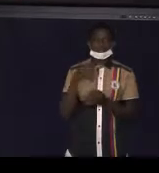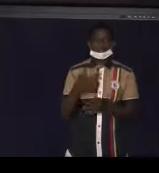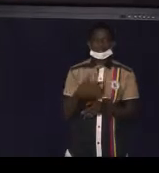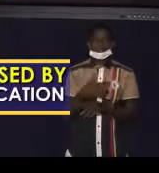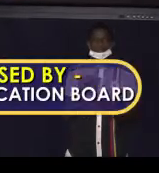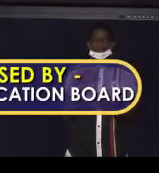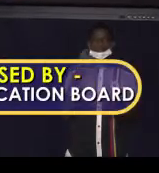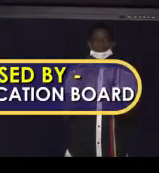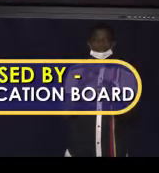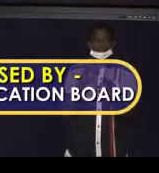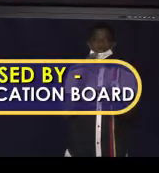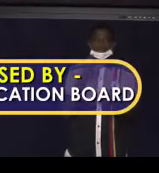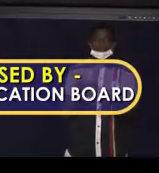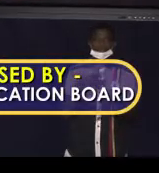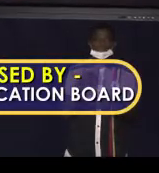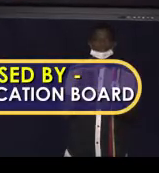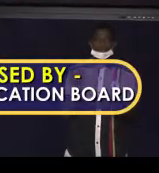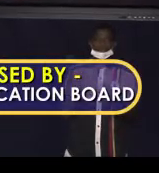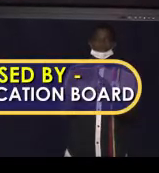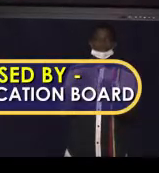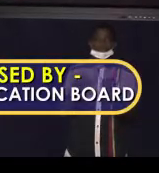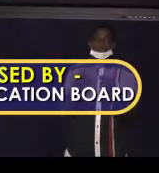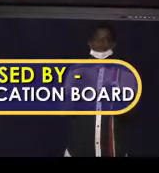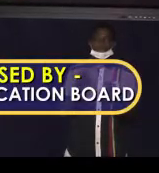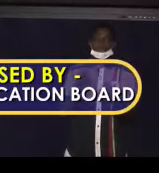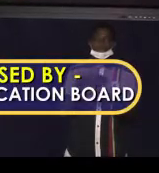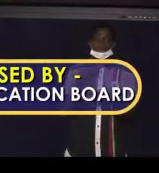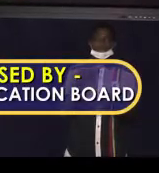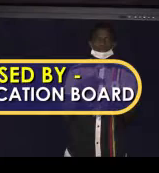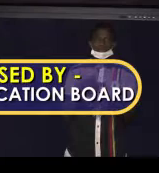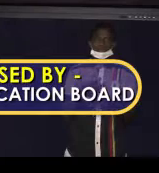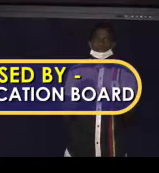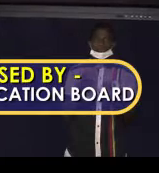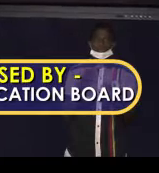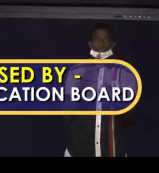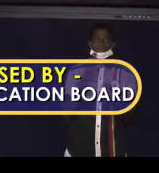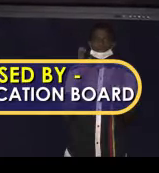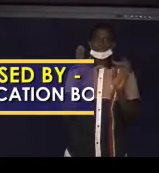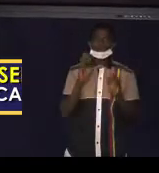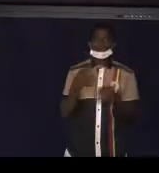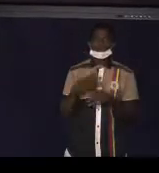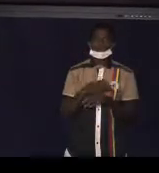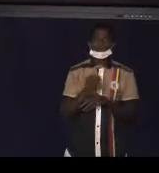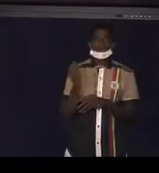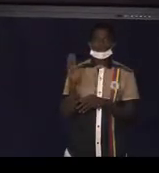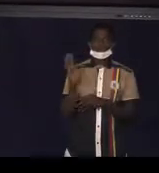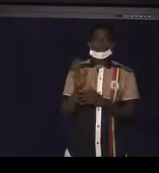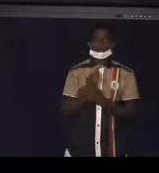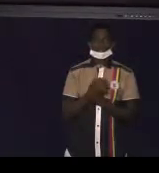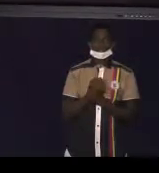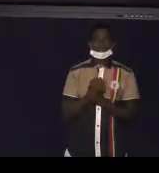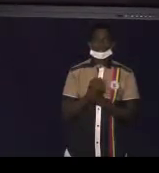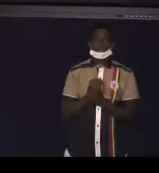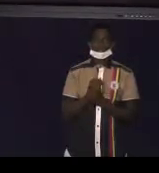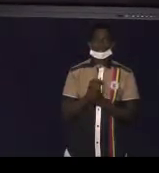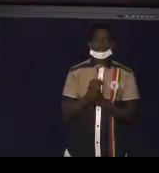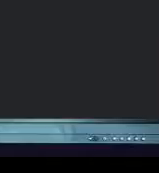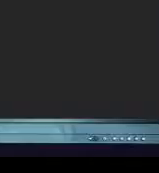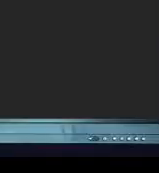to be interesting. Till I come your way in the next class, remain wonderful mathematicians. Bye bye now.